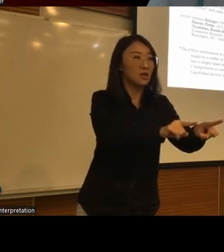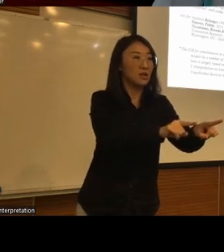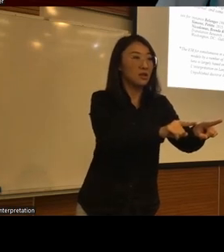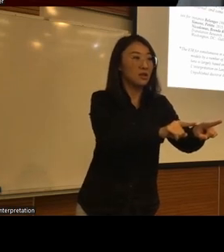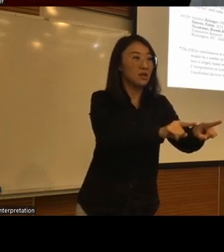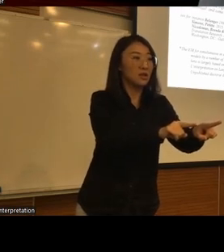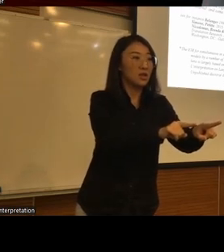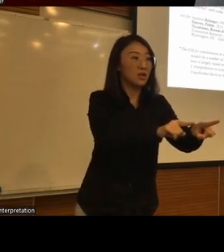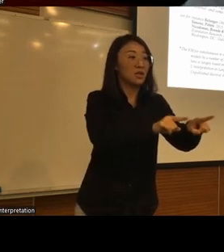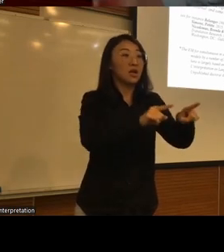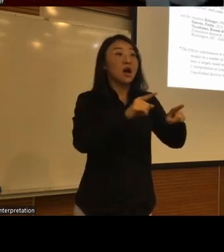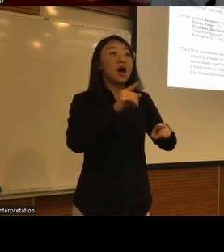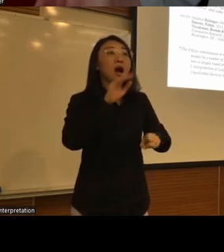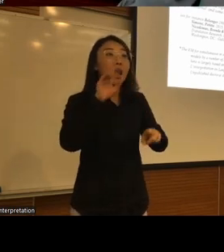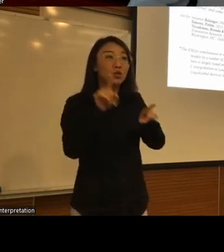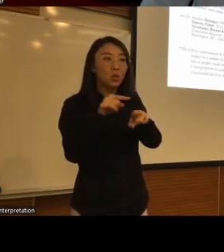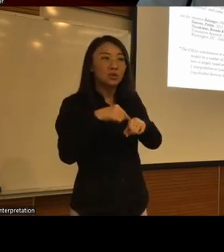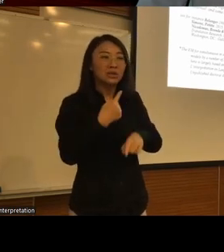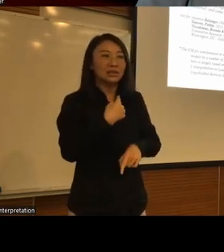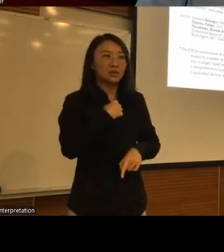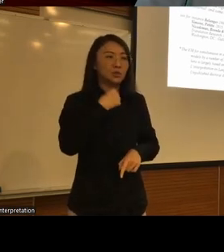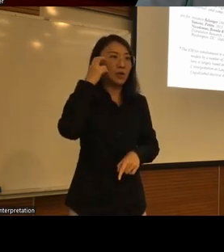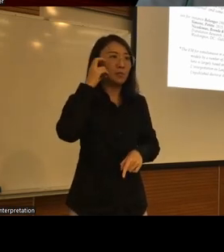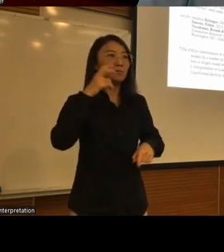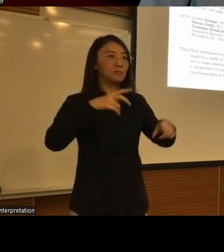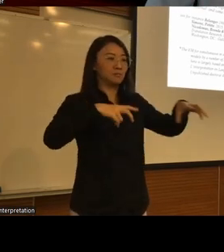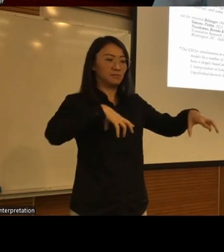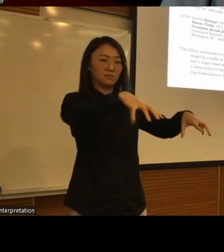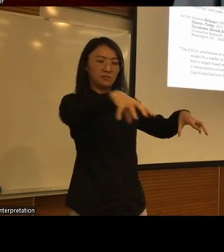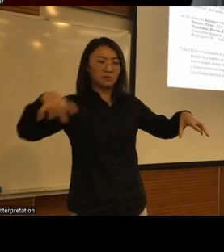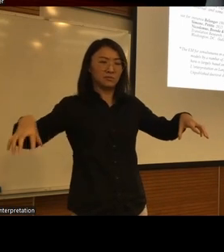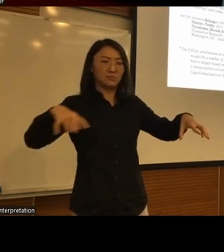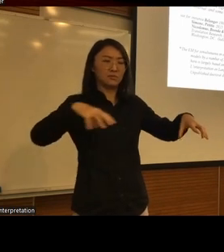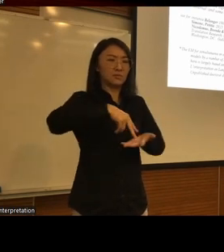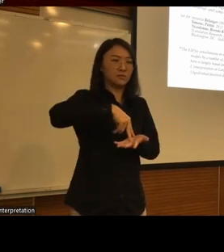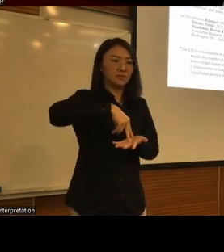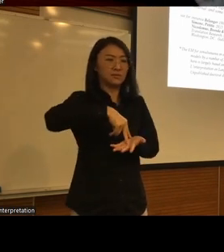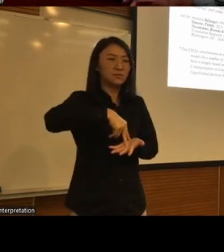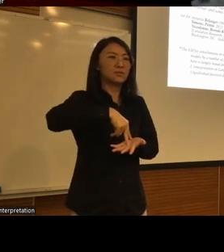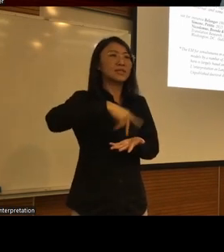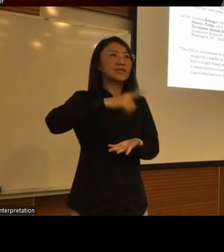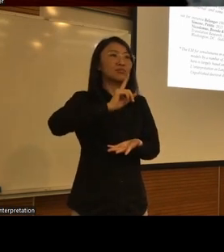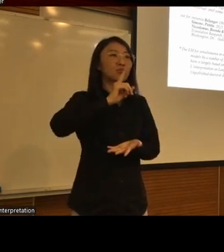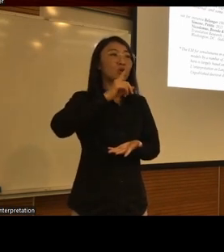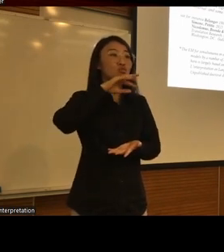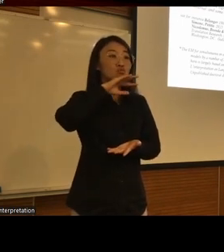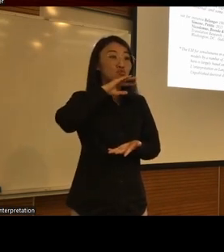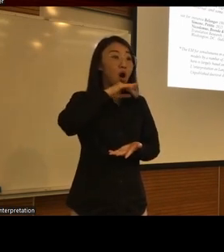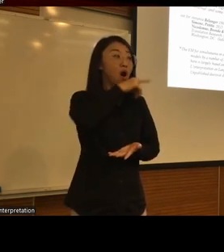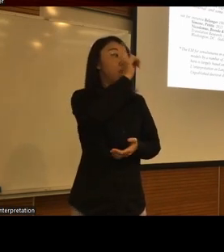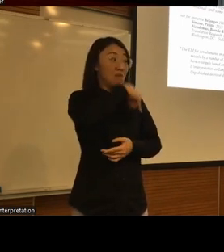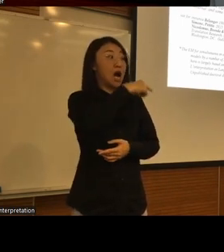But they also need to manage their position in space. What if I start moving around